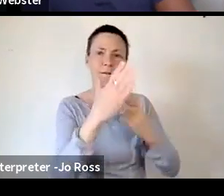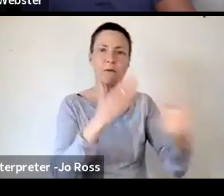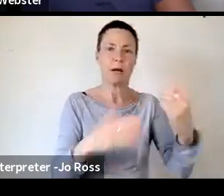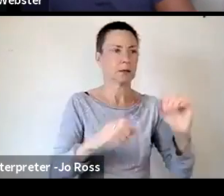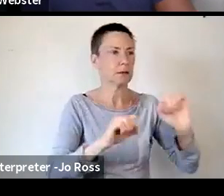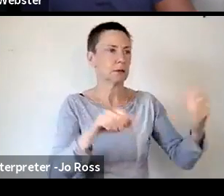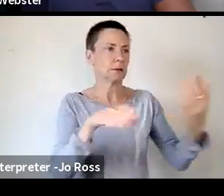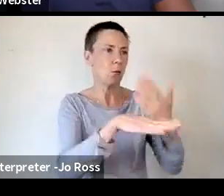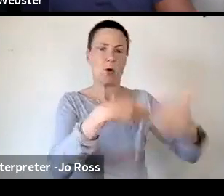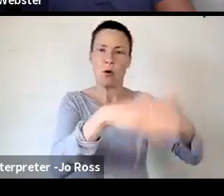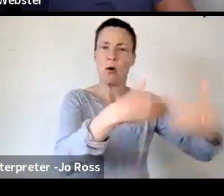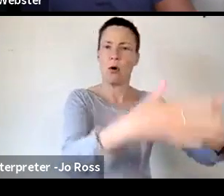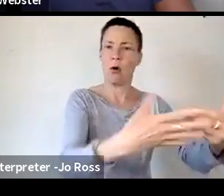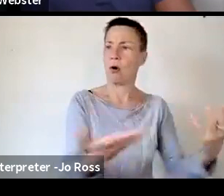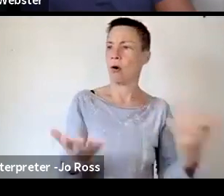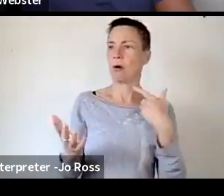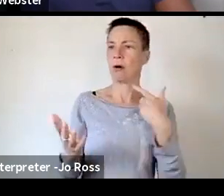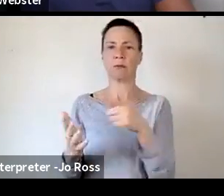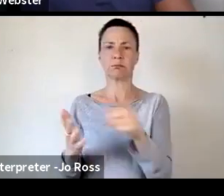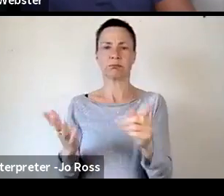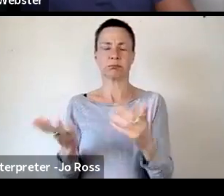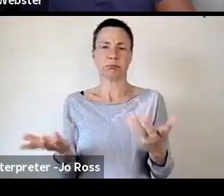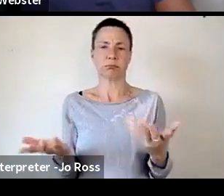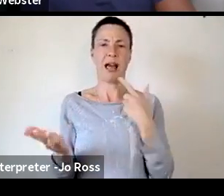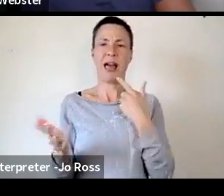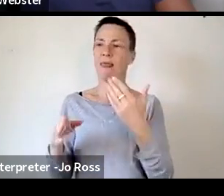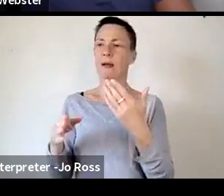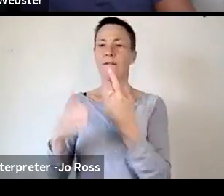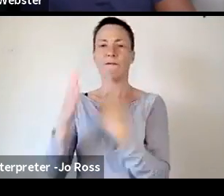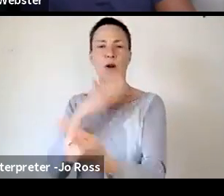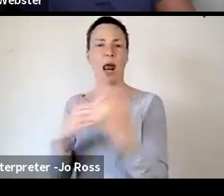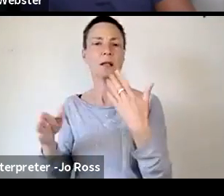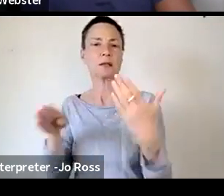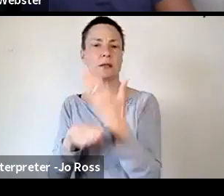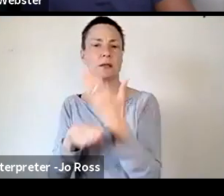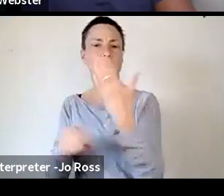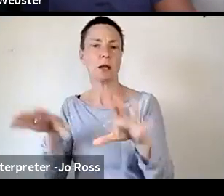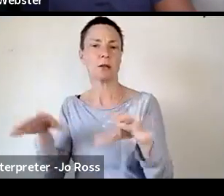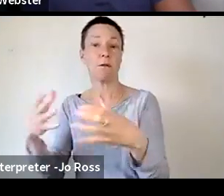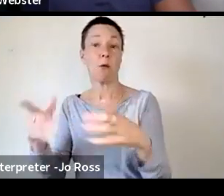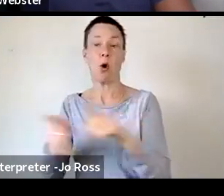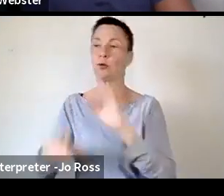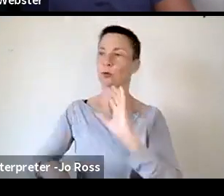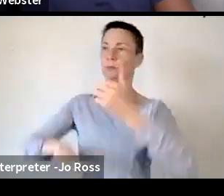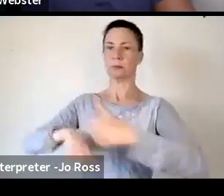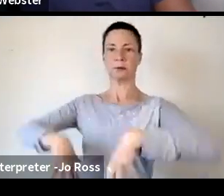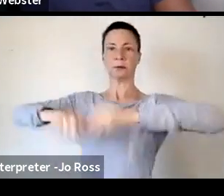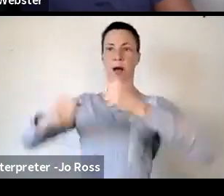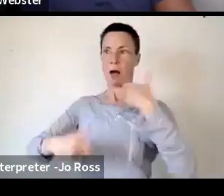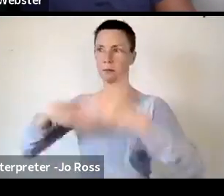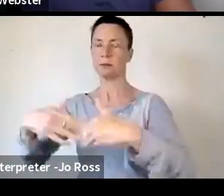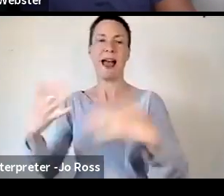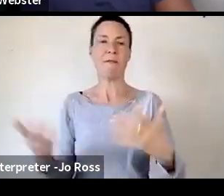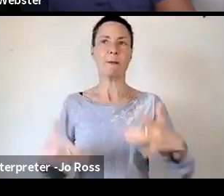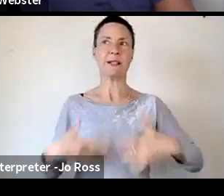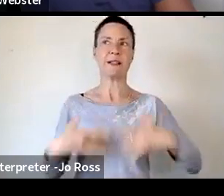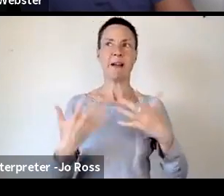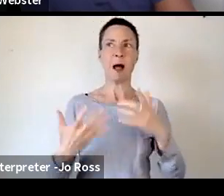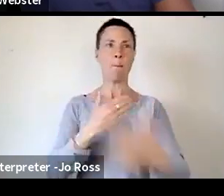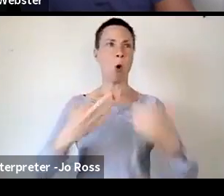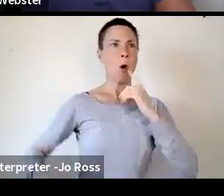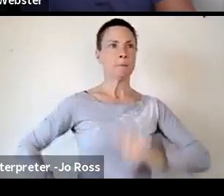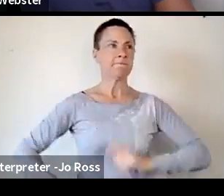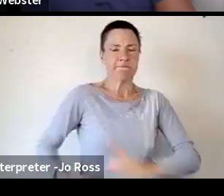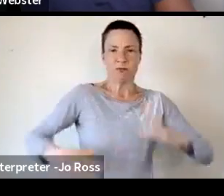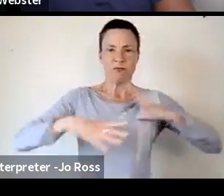and the television and freelancer task force also sprung up. And I think everyone just felt a bit emboldened